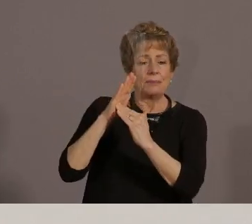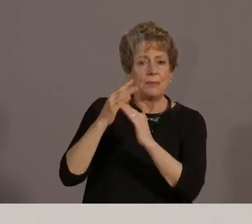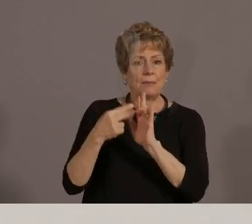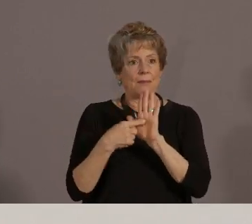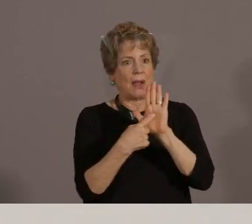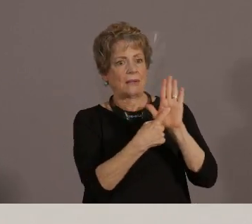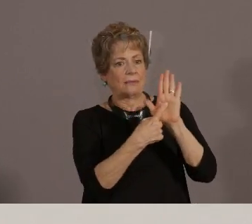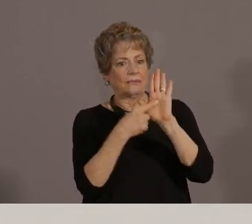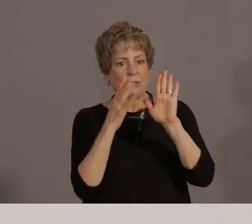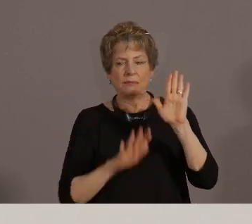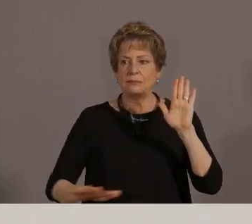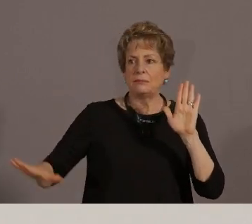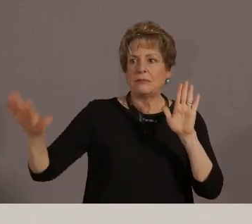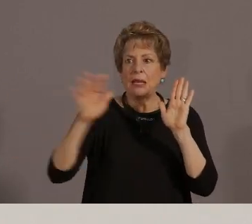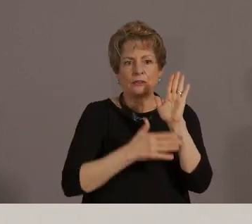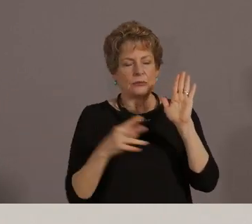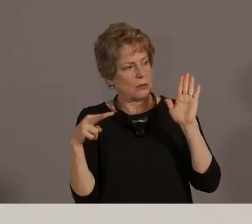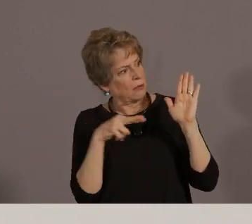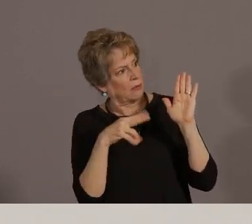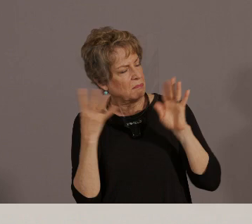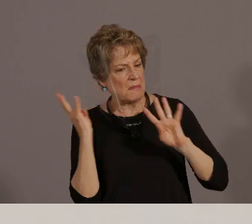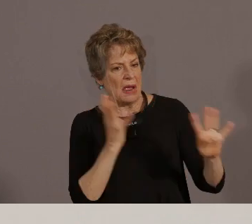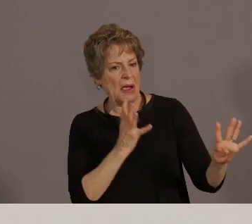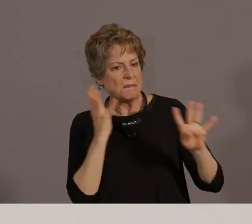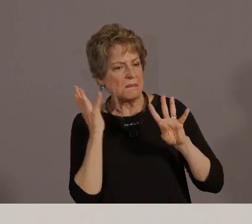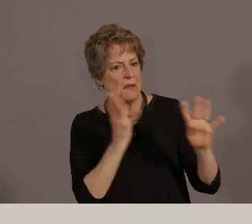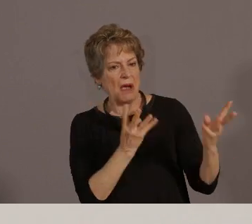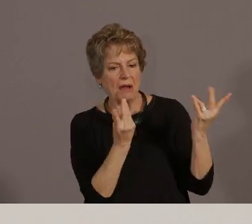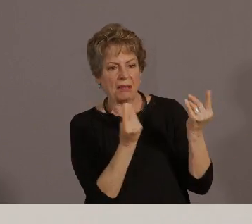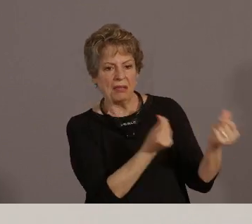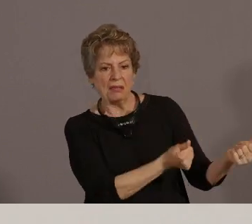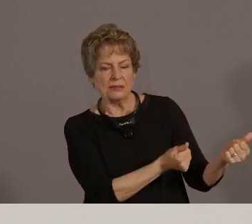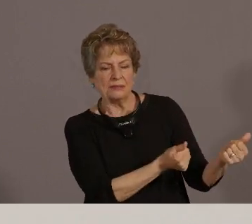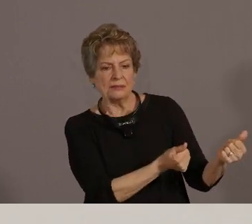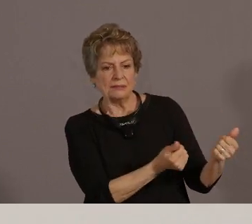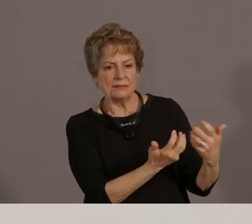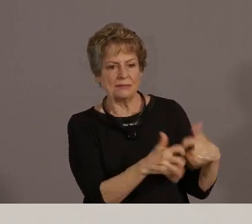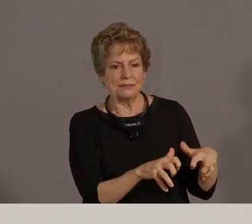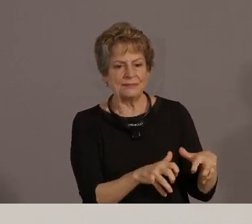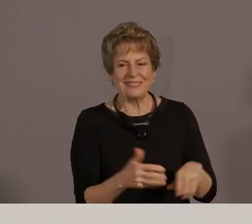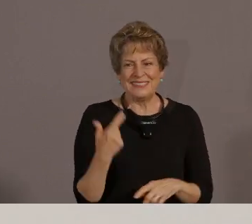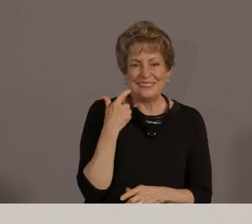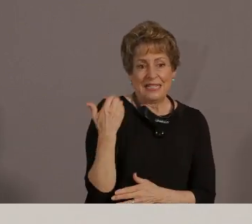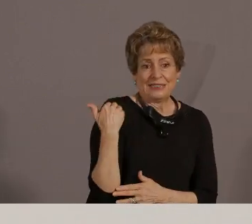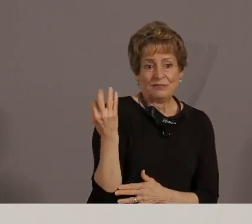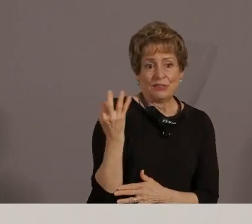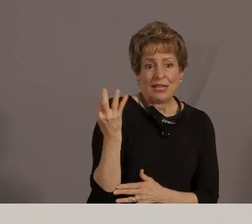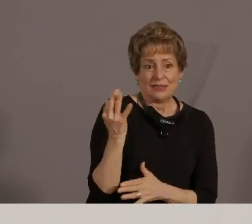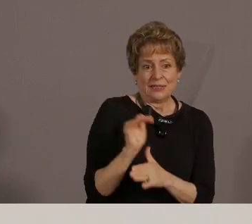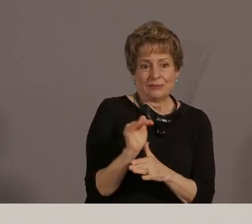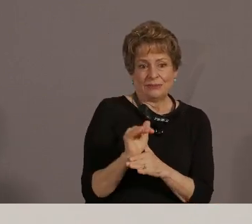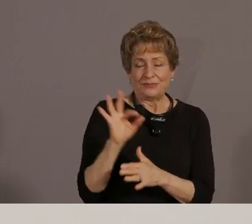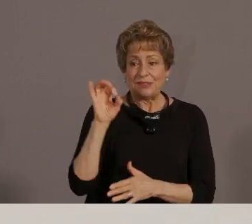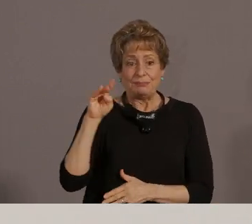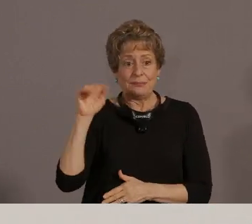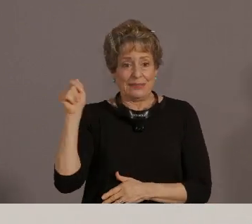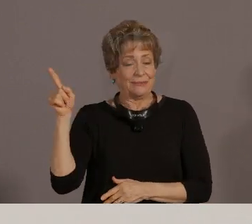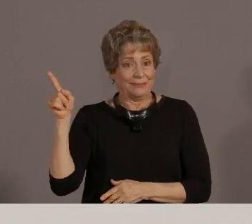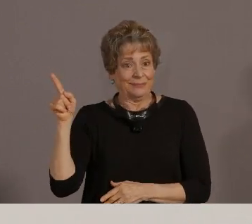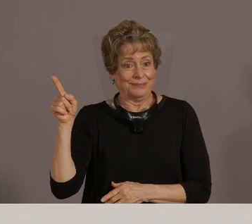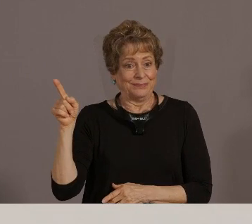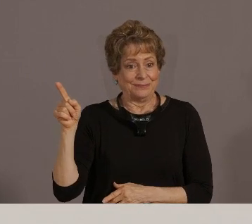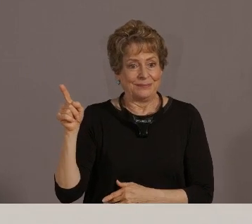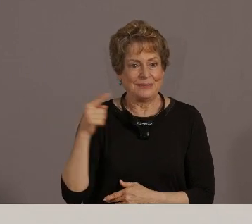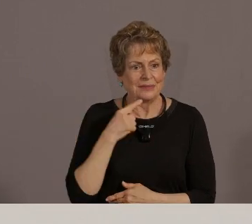come in and bring a fixed site, which is the only way they would be able to give additional vaccine to Arizona. That fixed site would